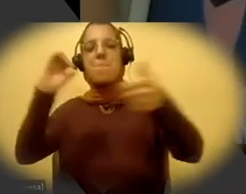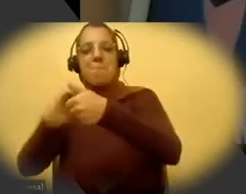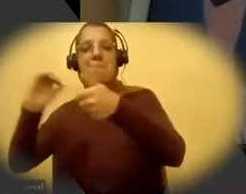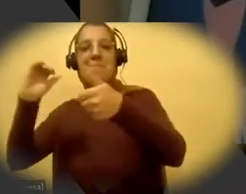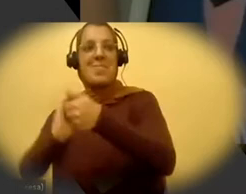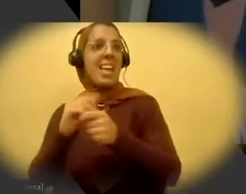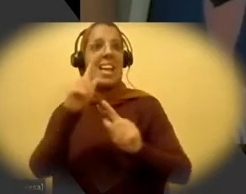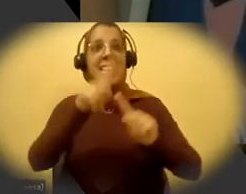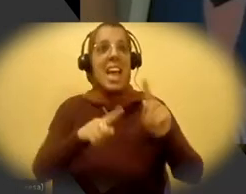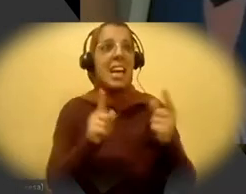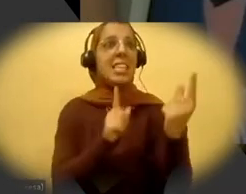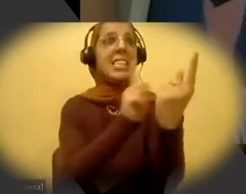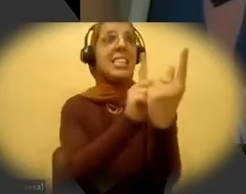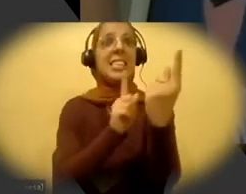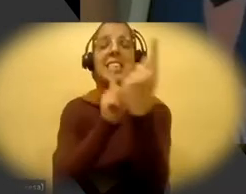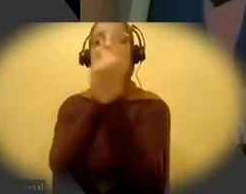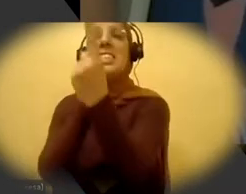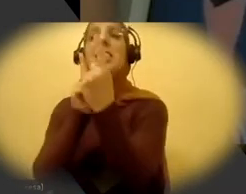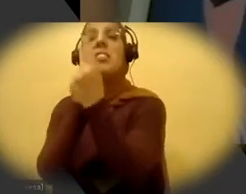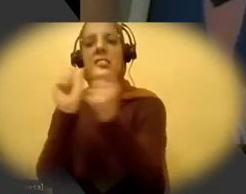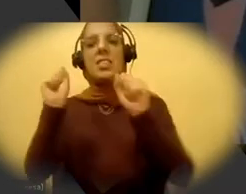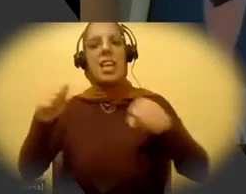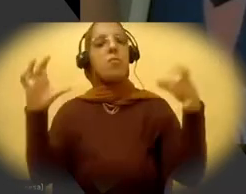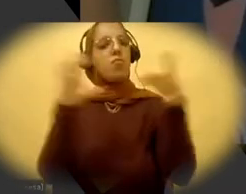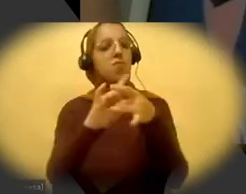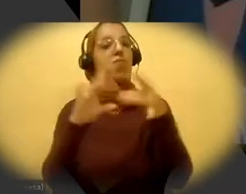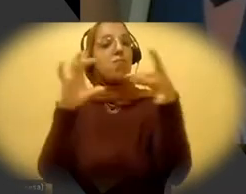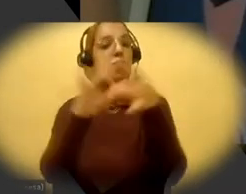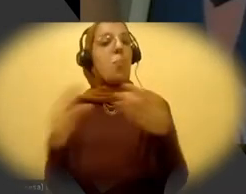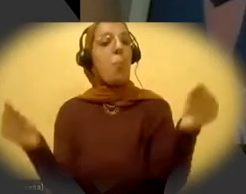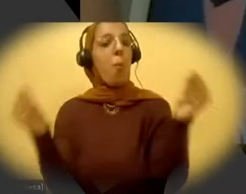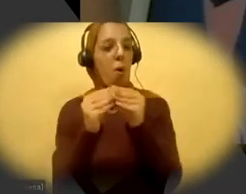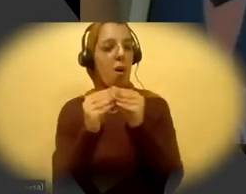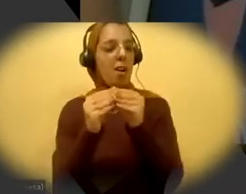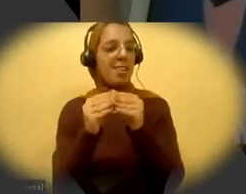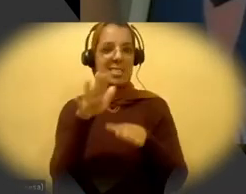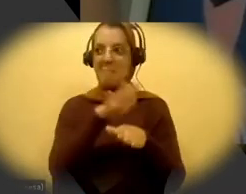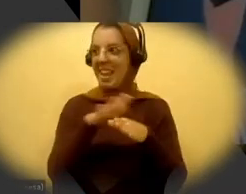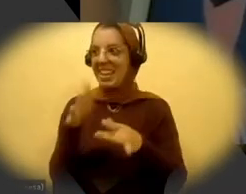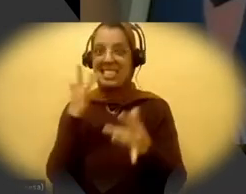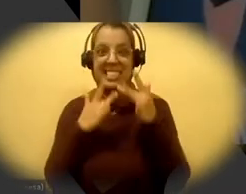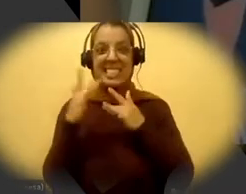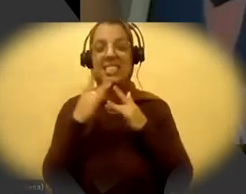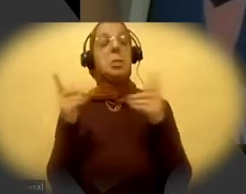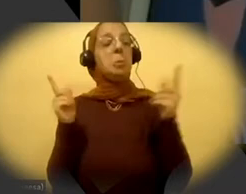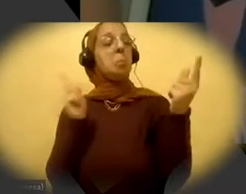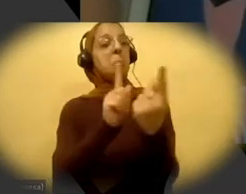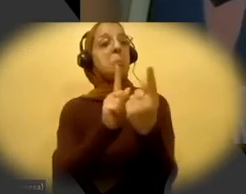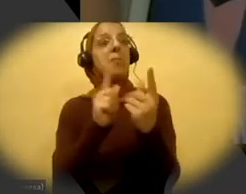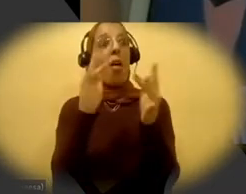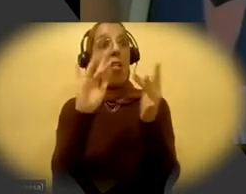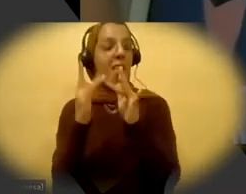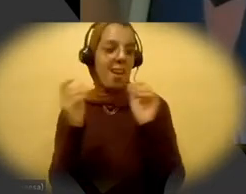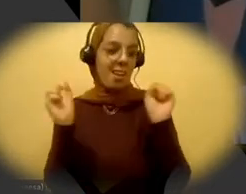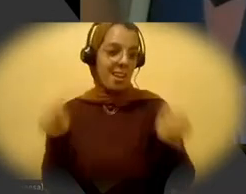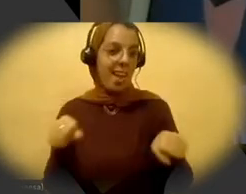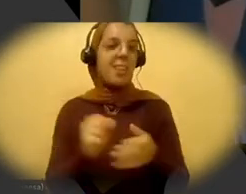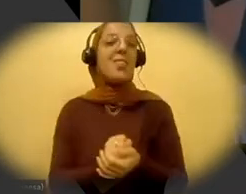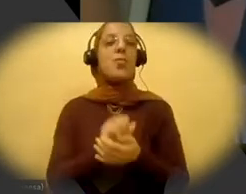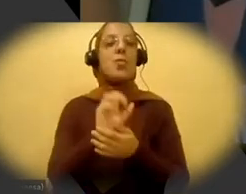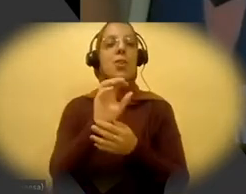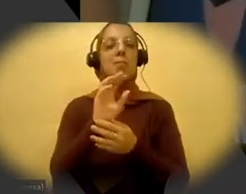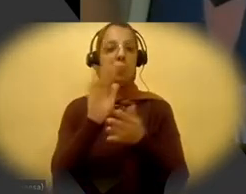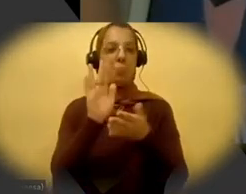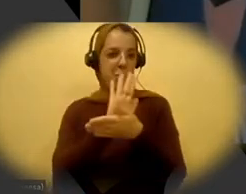there in person, when we don't really have a physical space. And I think that the experience represented in Wuhan, Toronto is